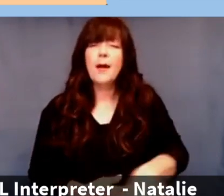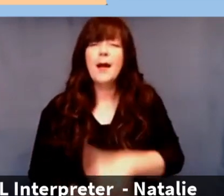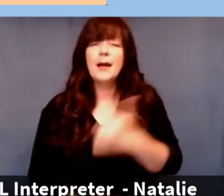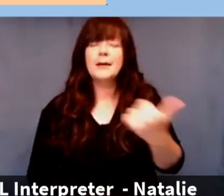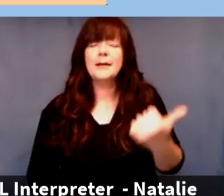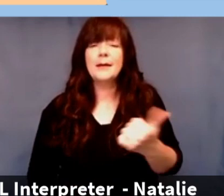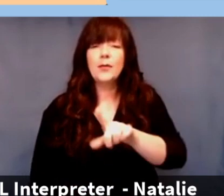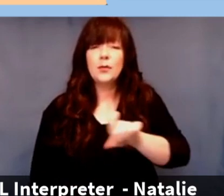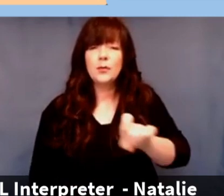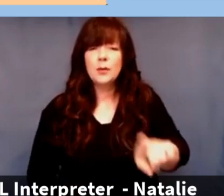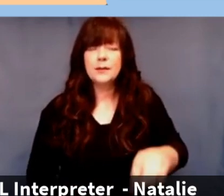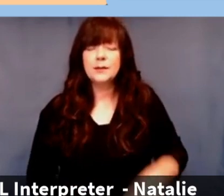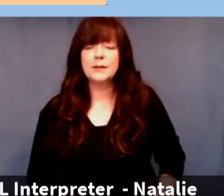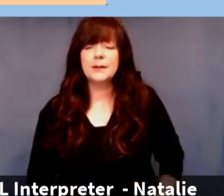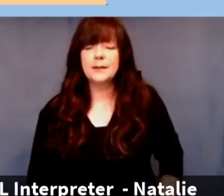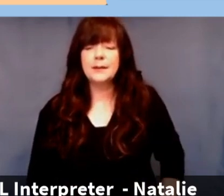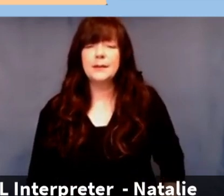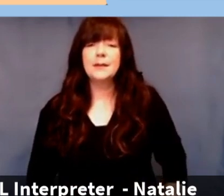fan question.